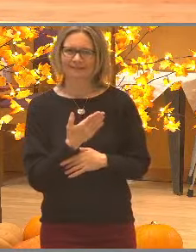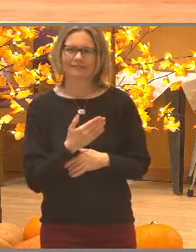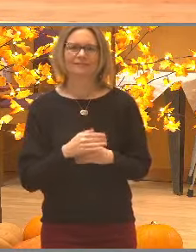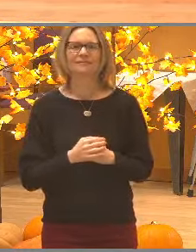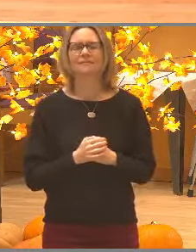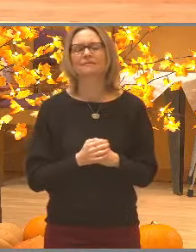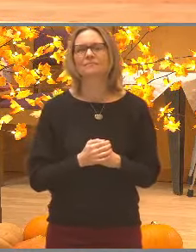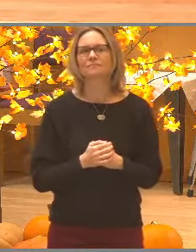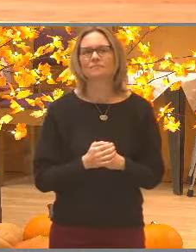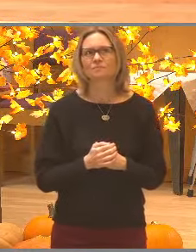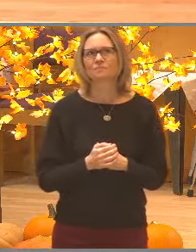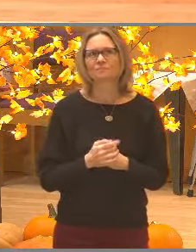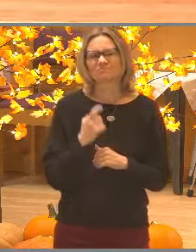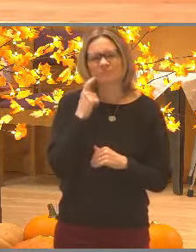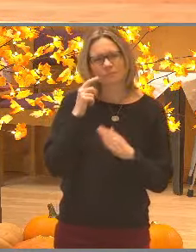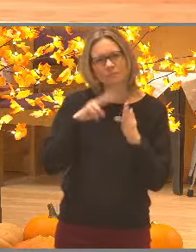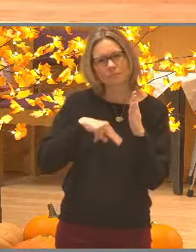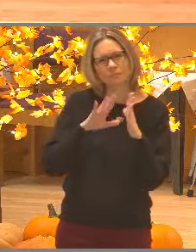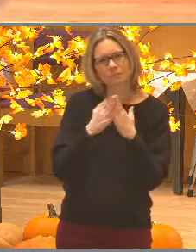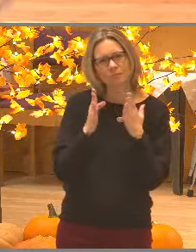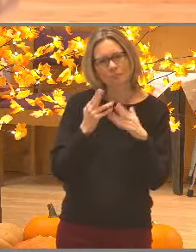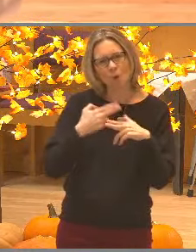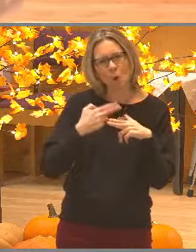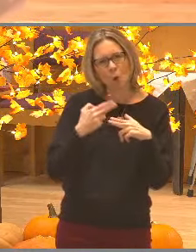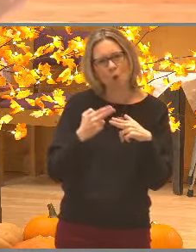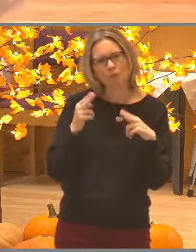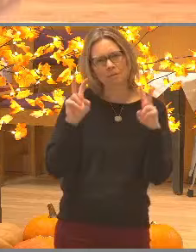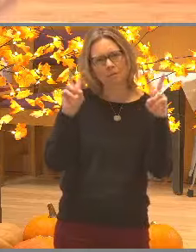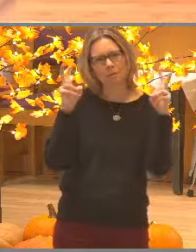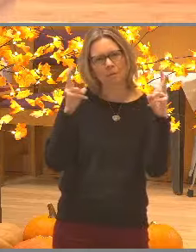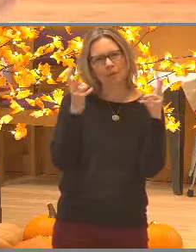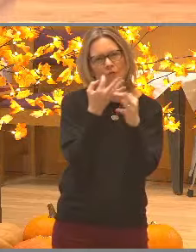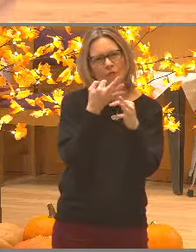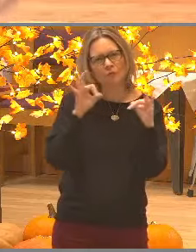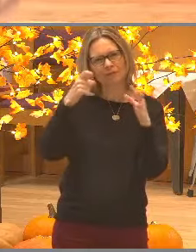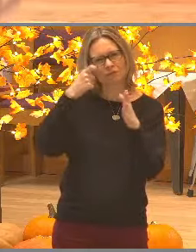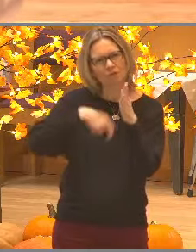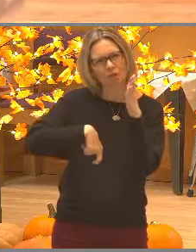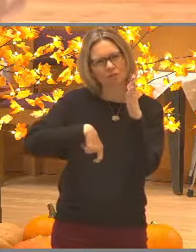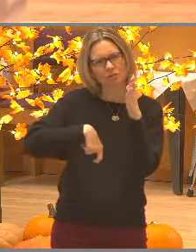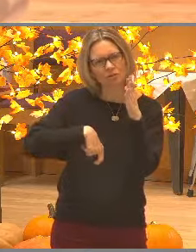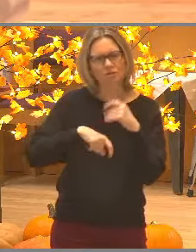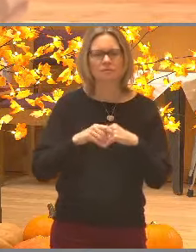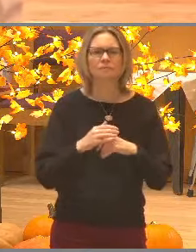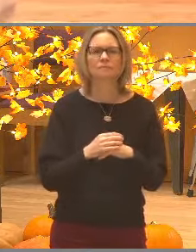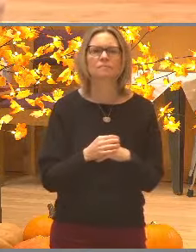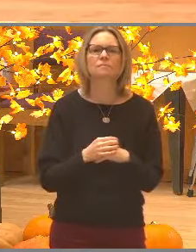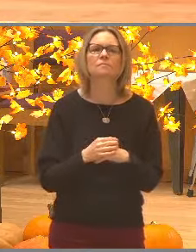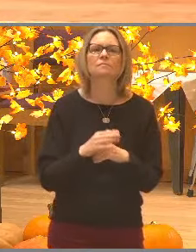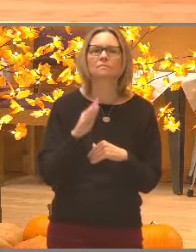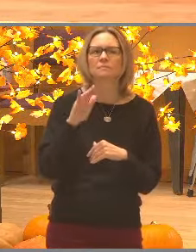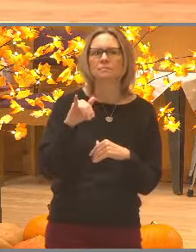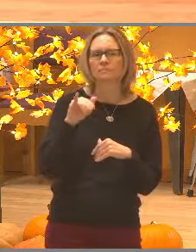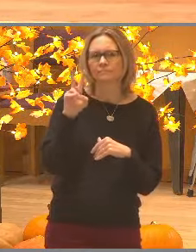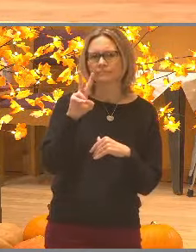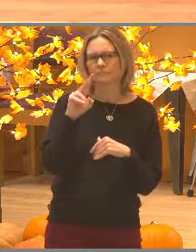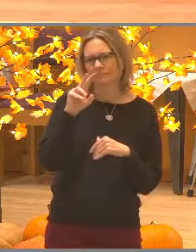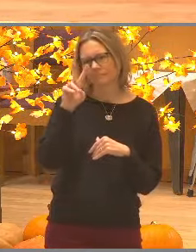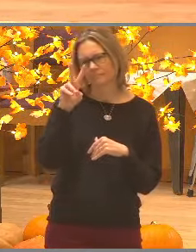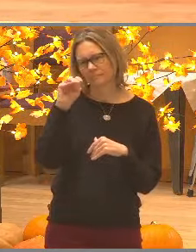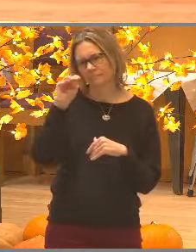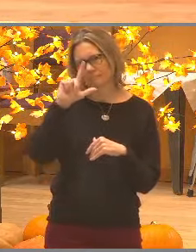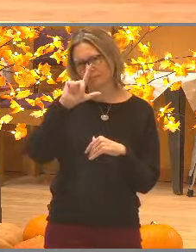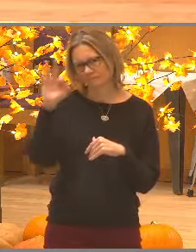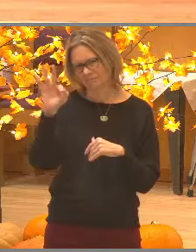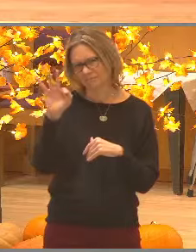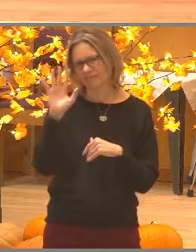In the book, I was reading a book called Free of Charge by Miroslav Wolf, and he says this,